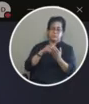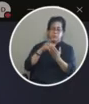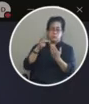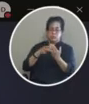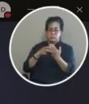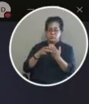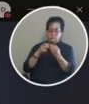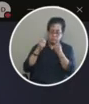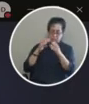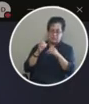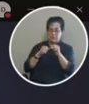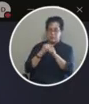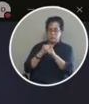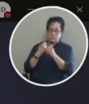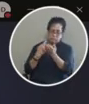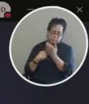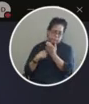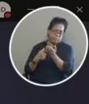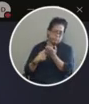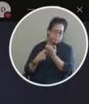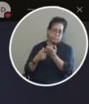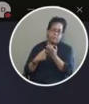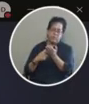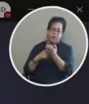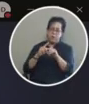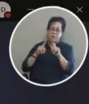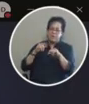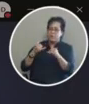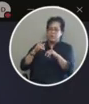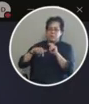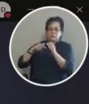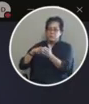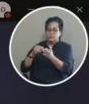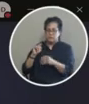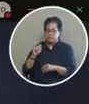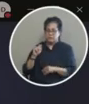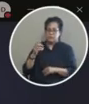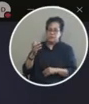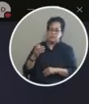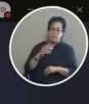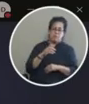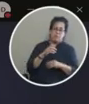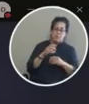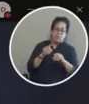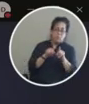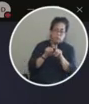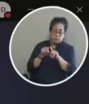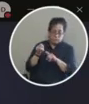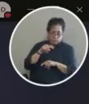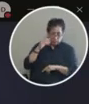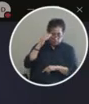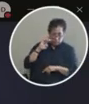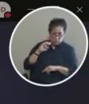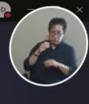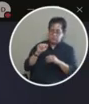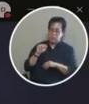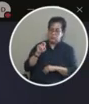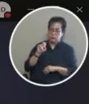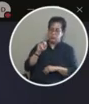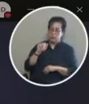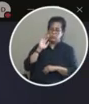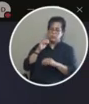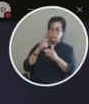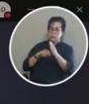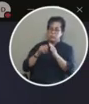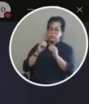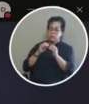caused years of litigation, but we simply cannot afford it. Here's what some of you do not know. The arena will cost more than